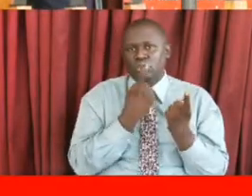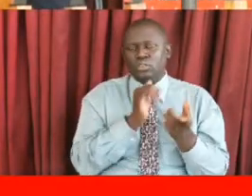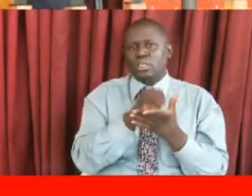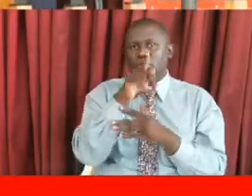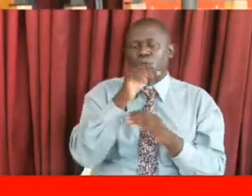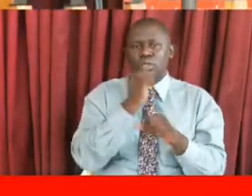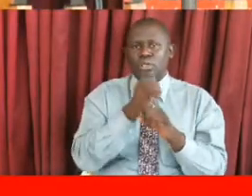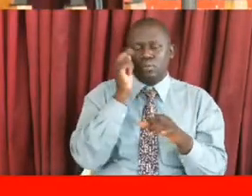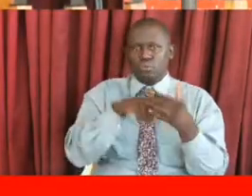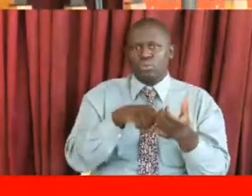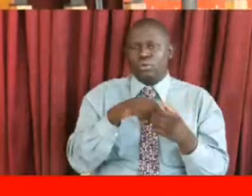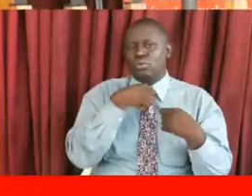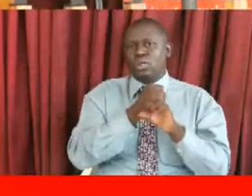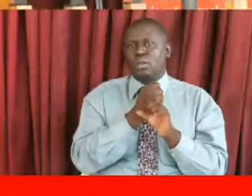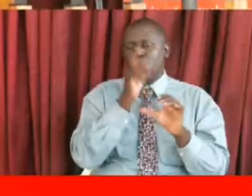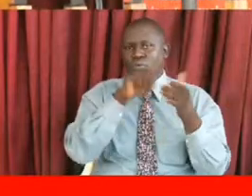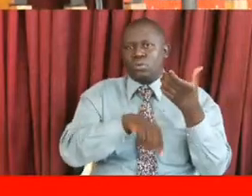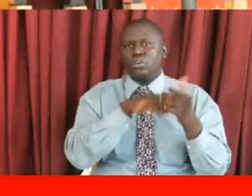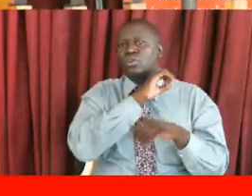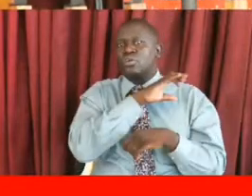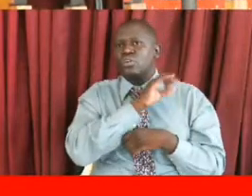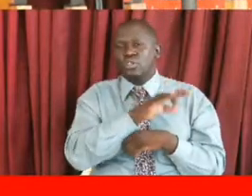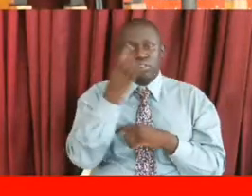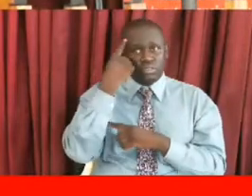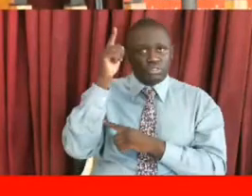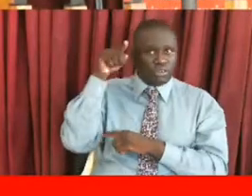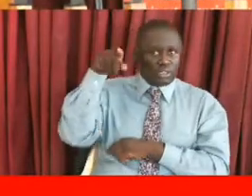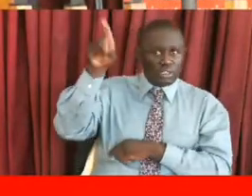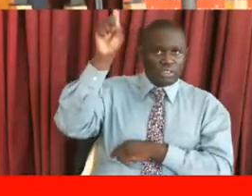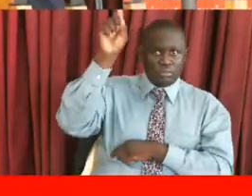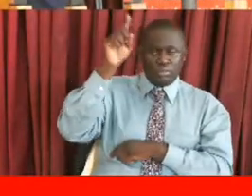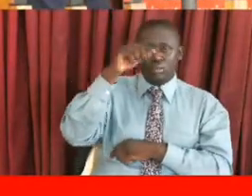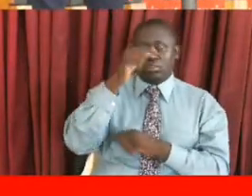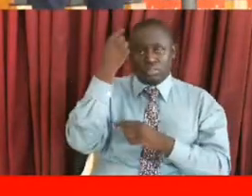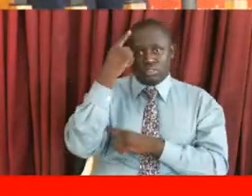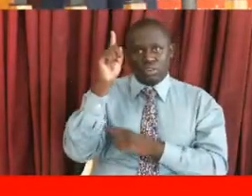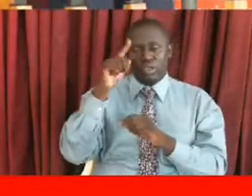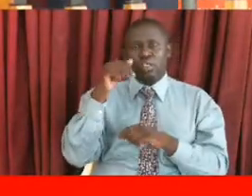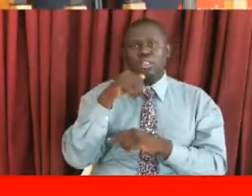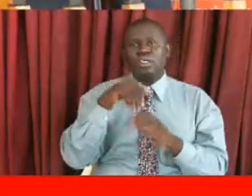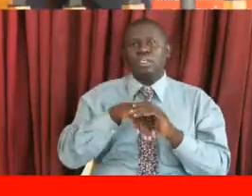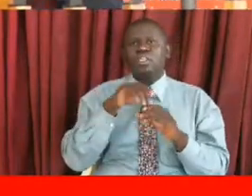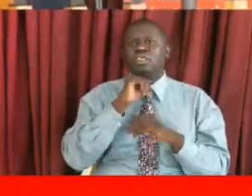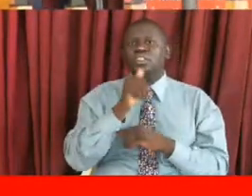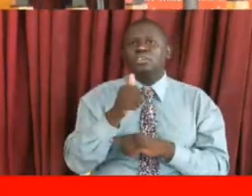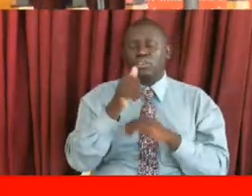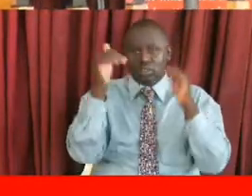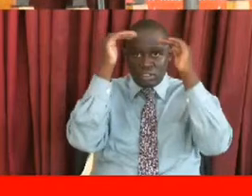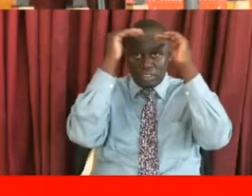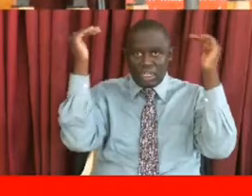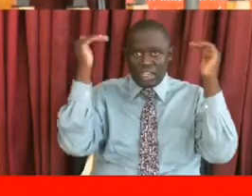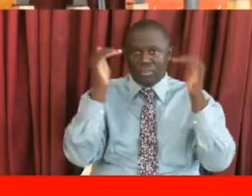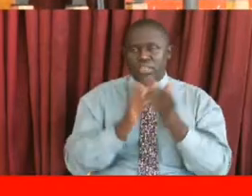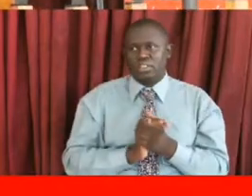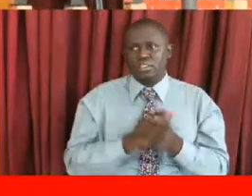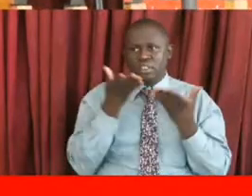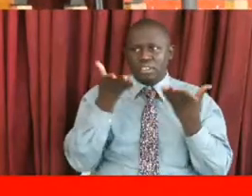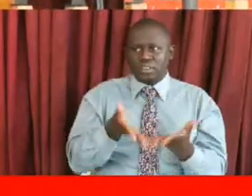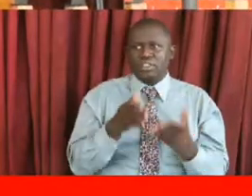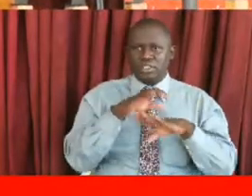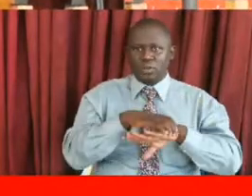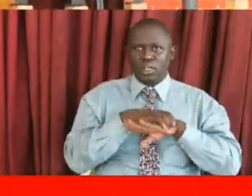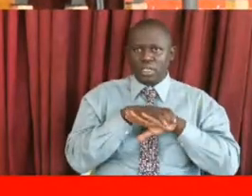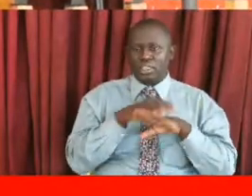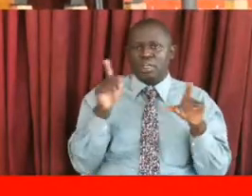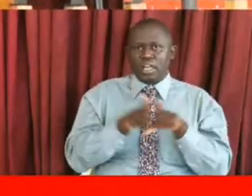the noise for him he's not in heaven he's here among his